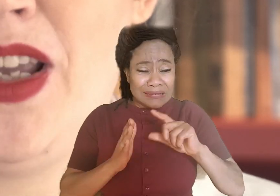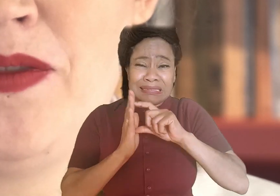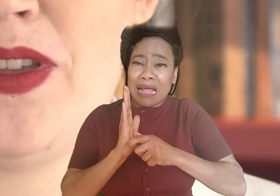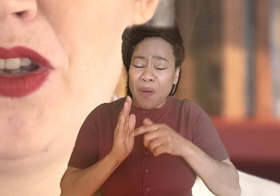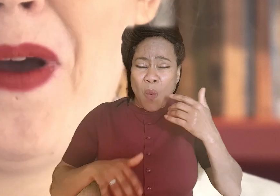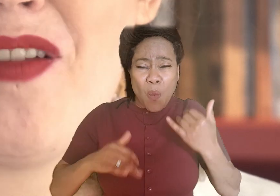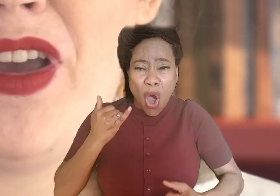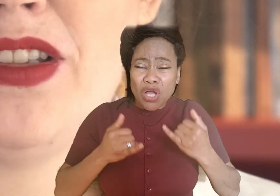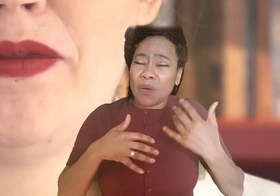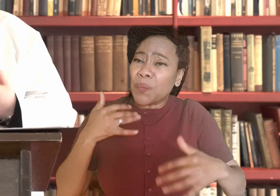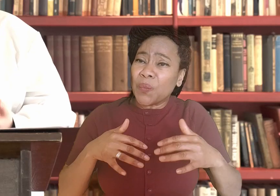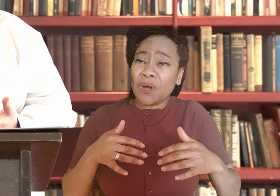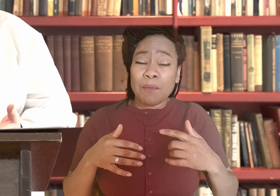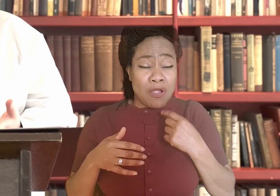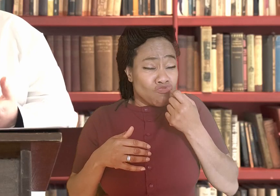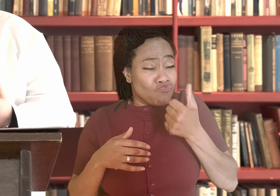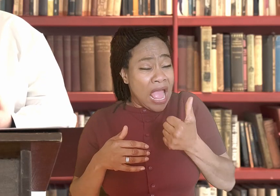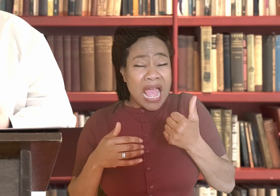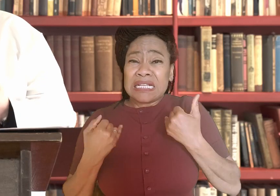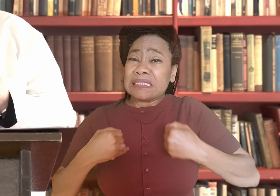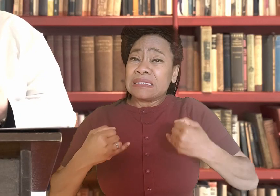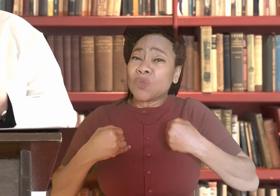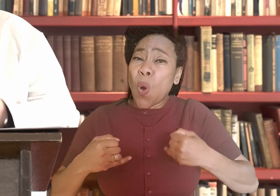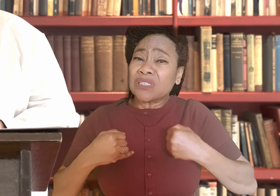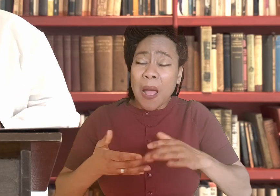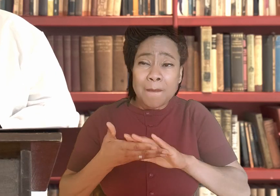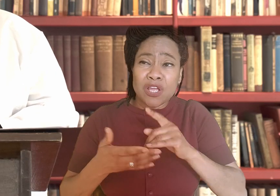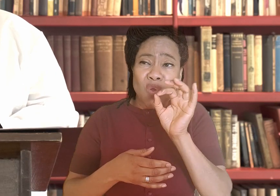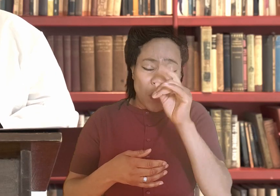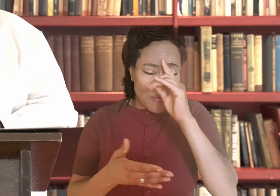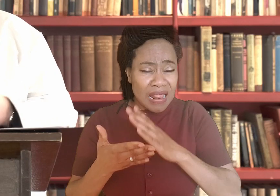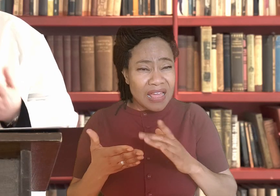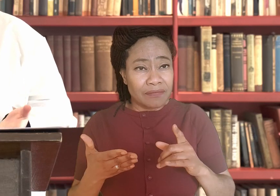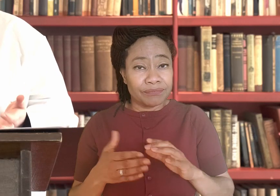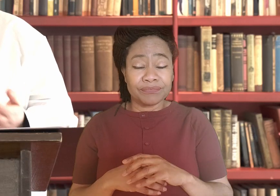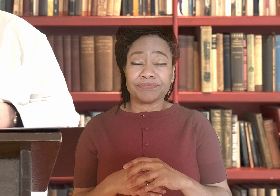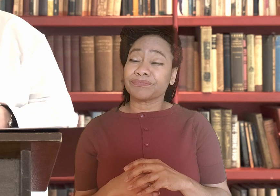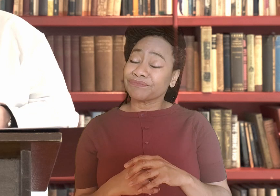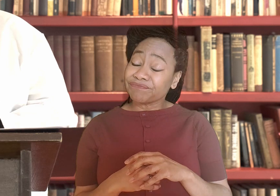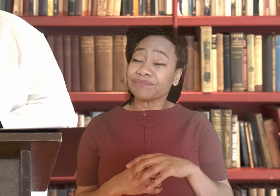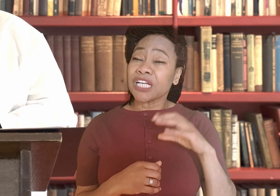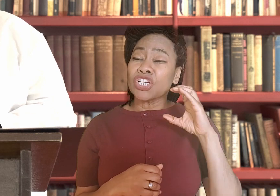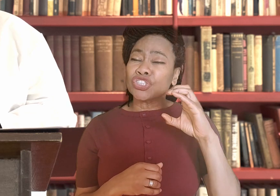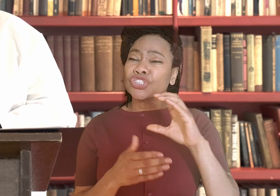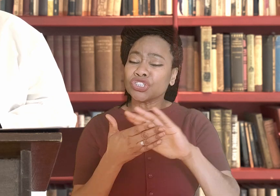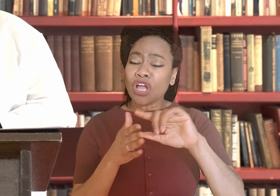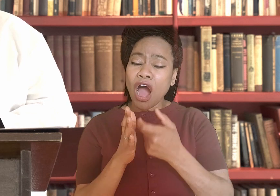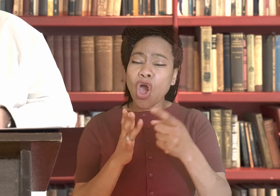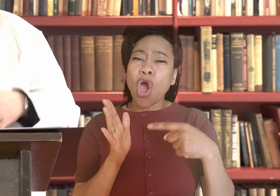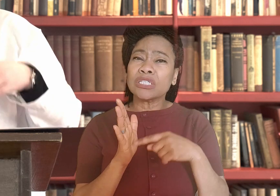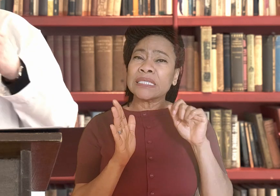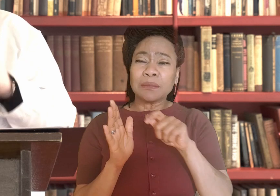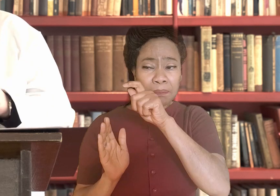actually believes that you have it. Charcot's patients performed their disorder too, intentionally or